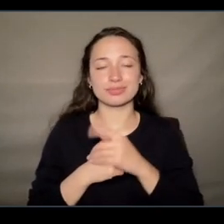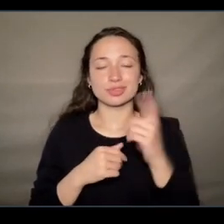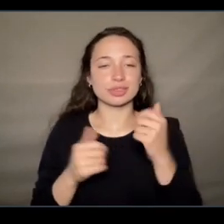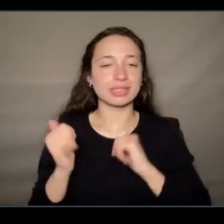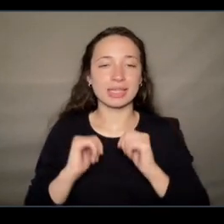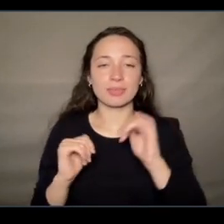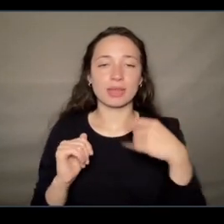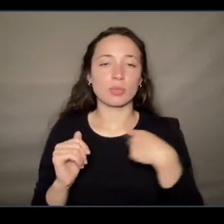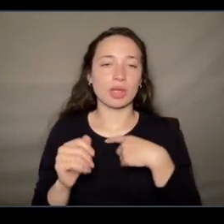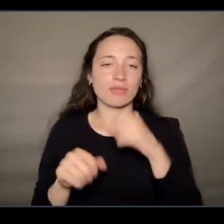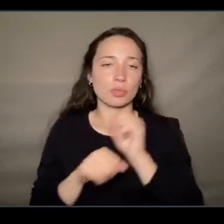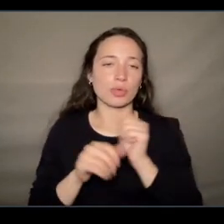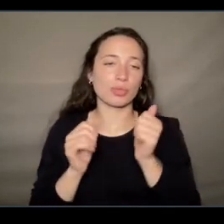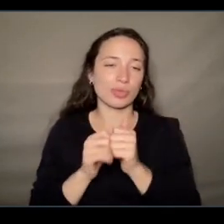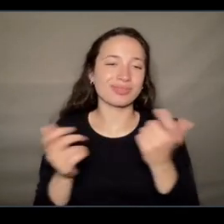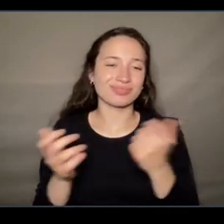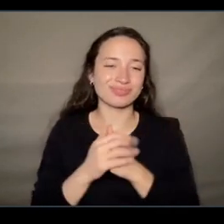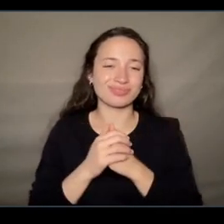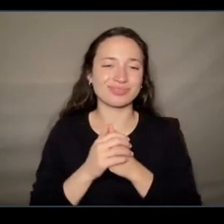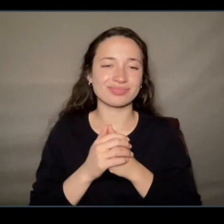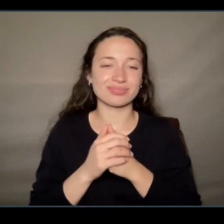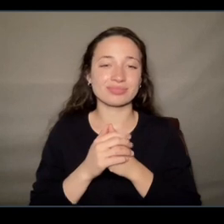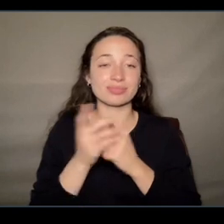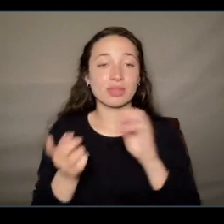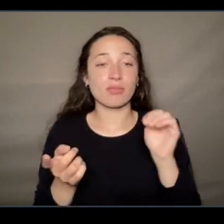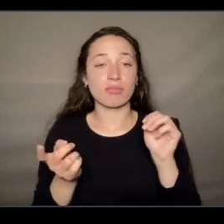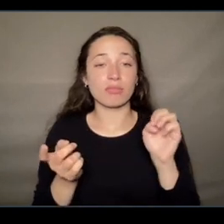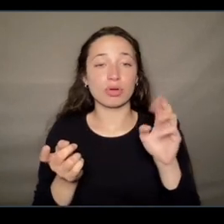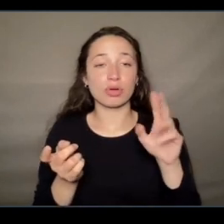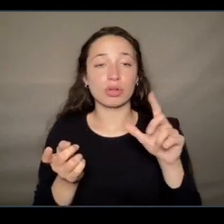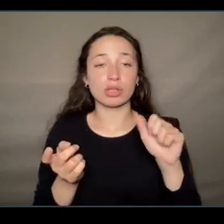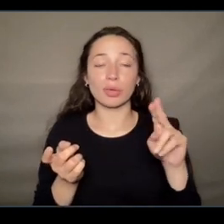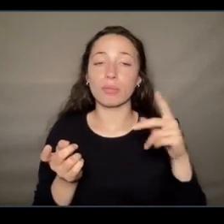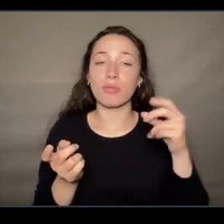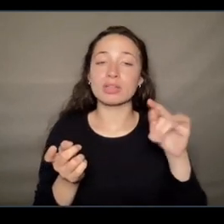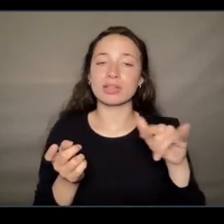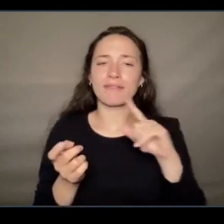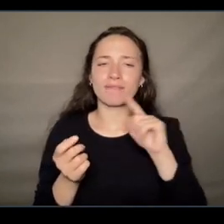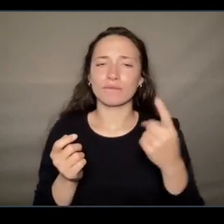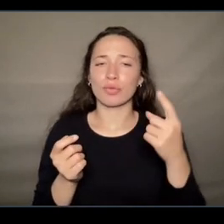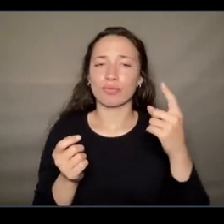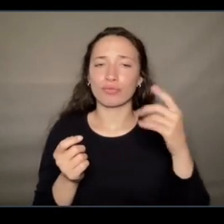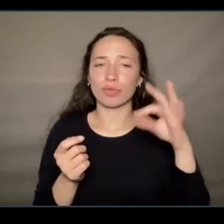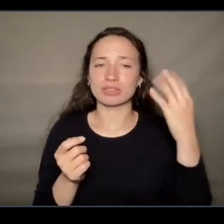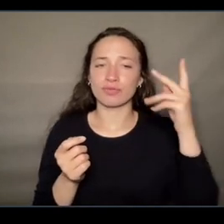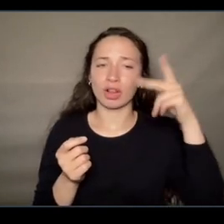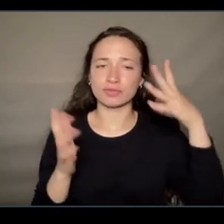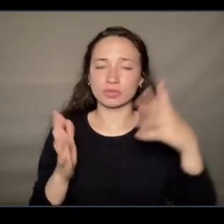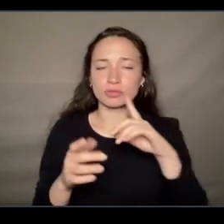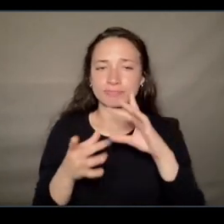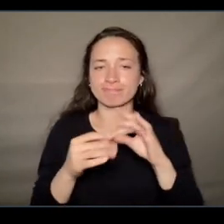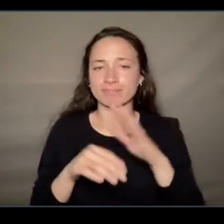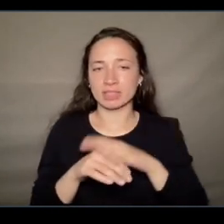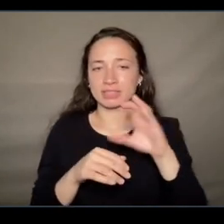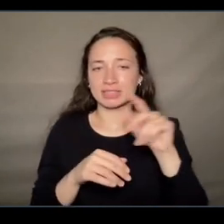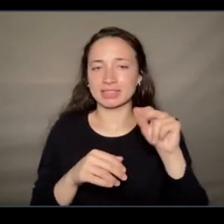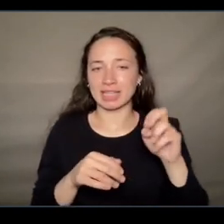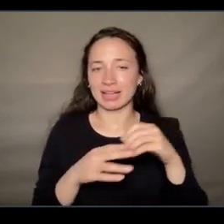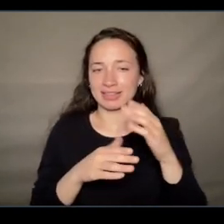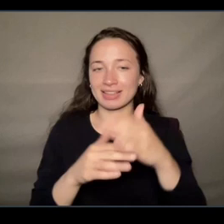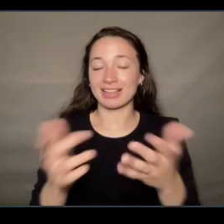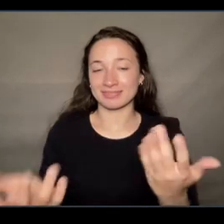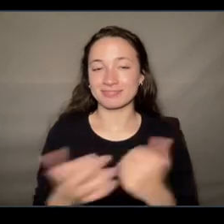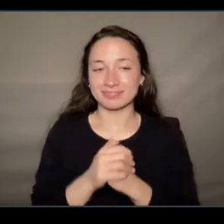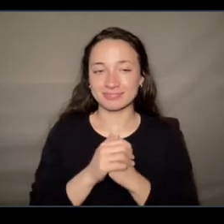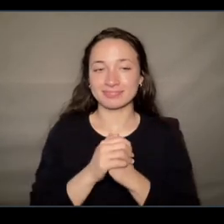is just a theme that we have to work with. And Merleau-Ponty was the French philosopher who comments on Cézanne in the